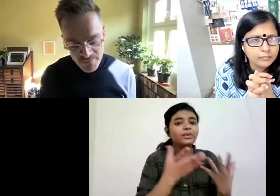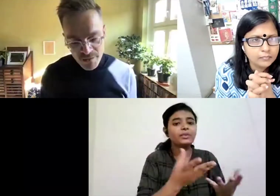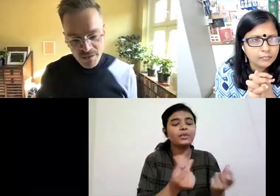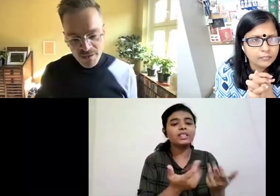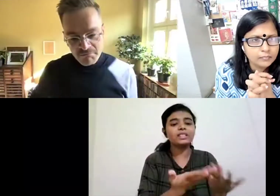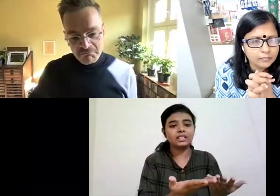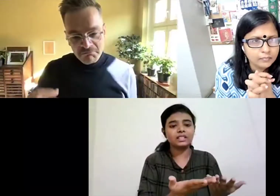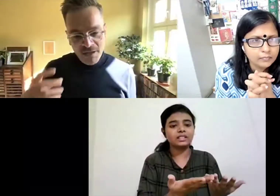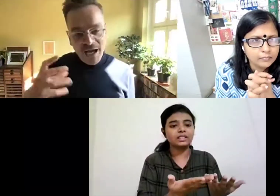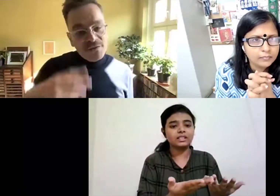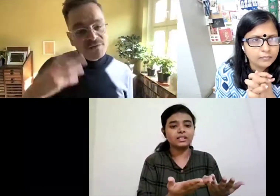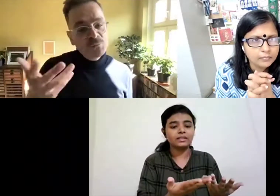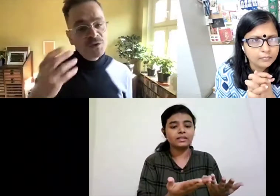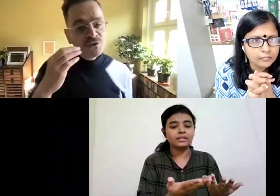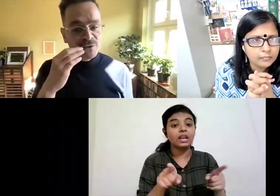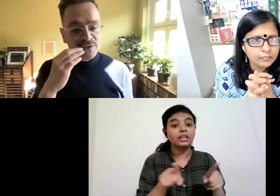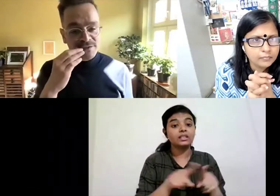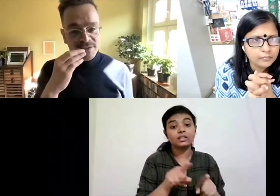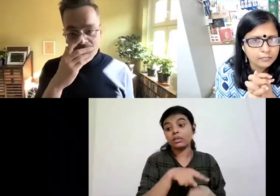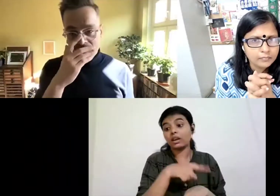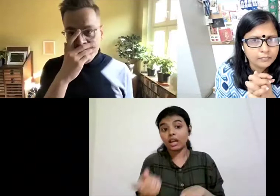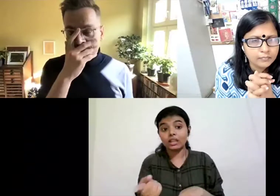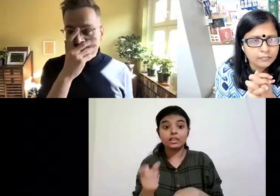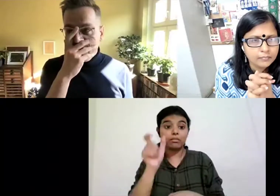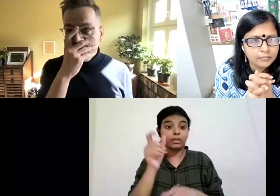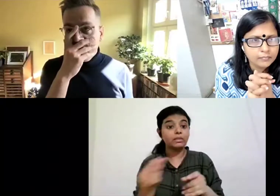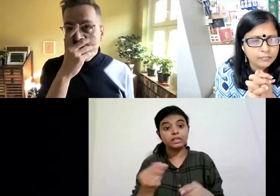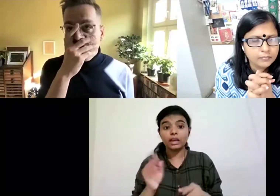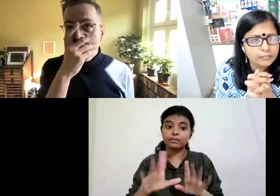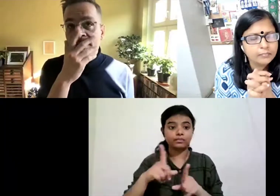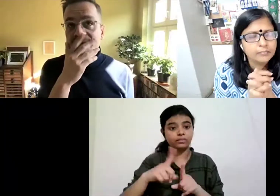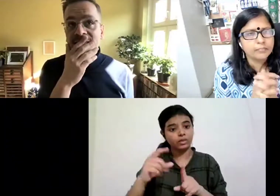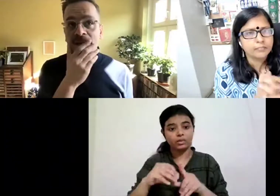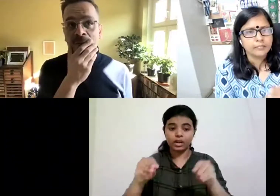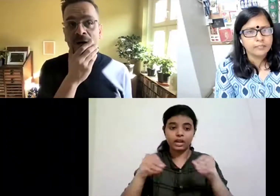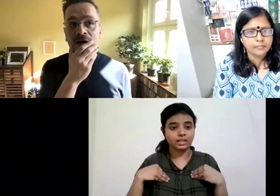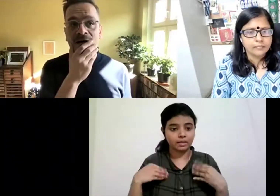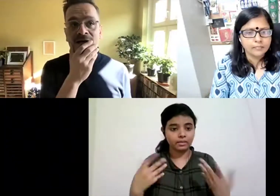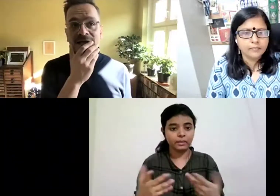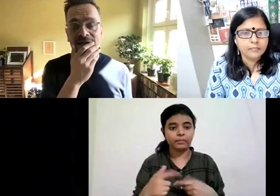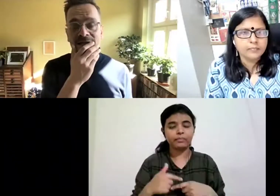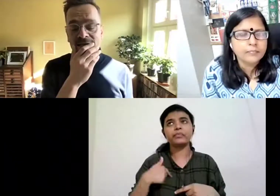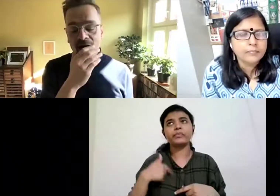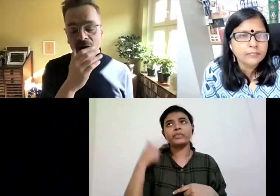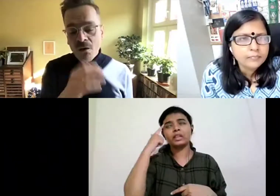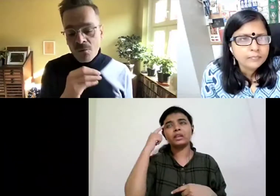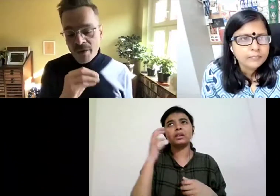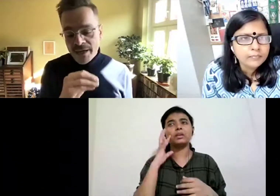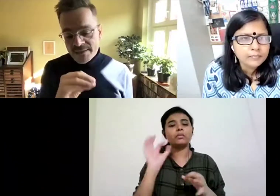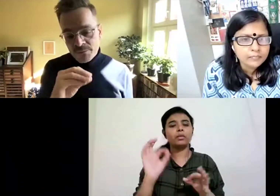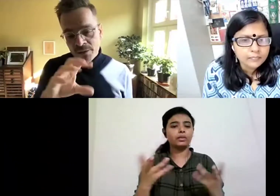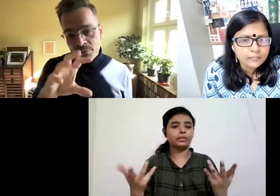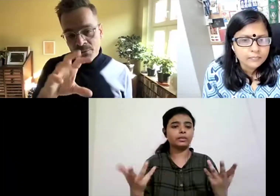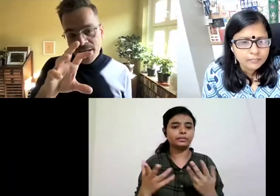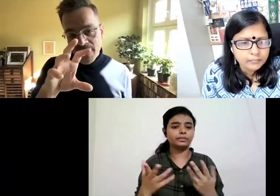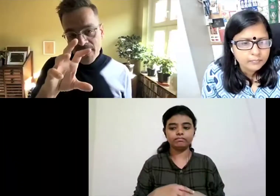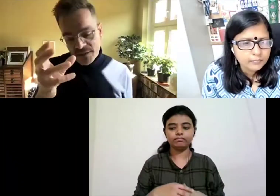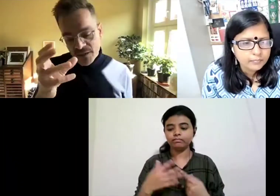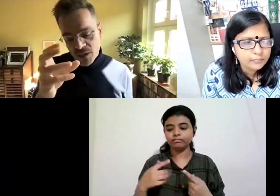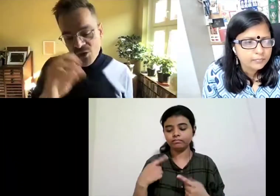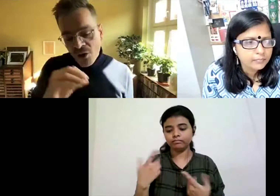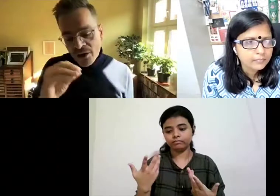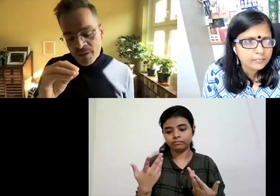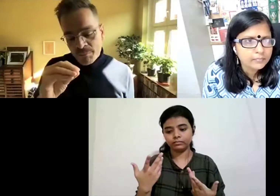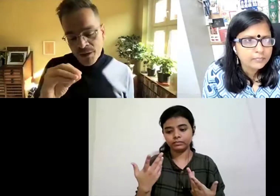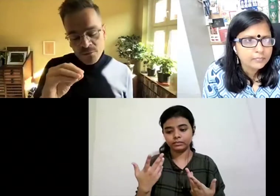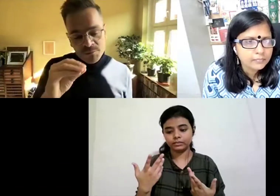And others would do it. I think to me important is always when we are